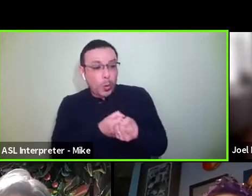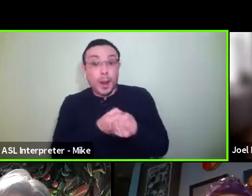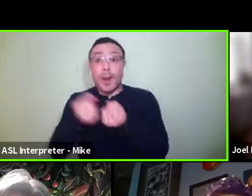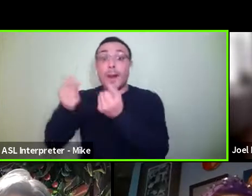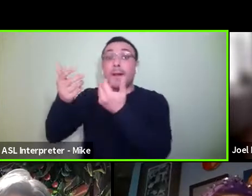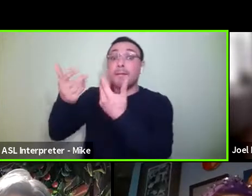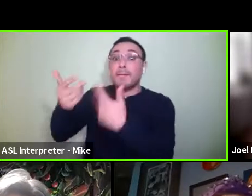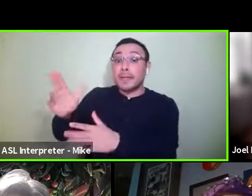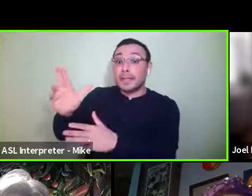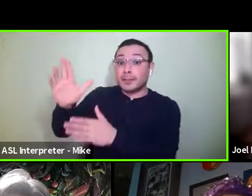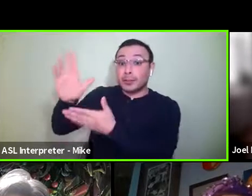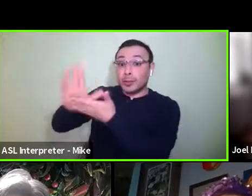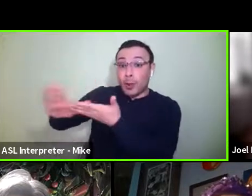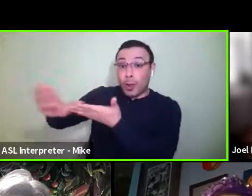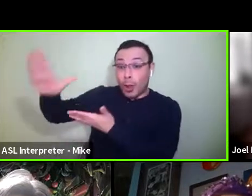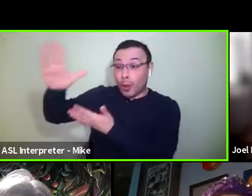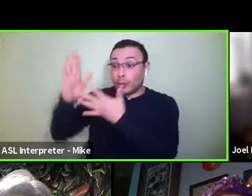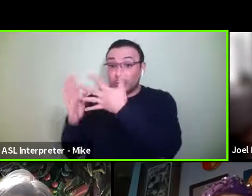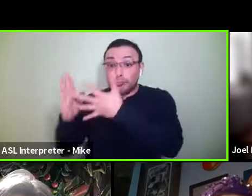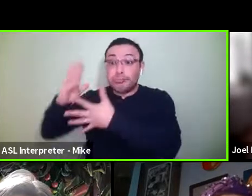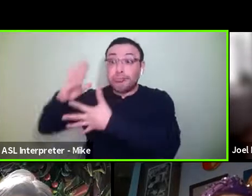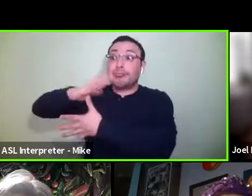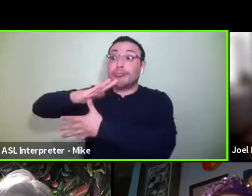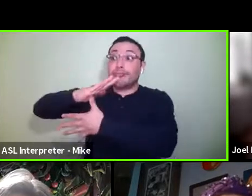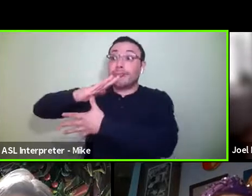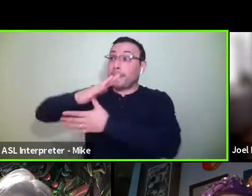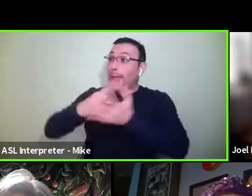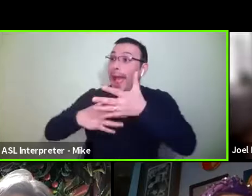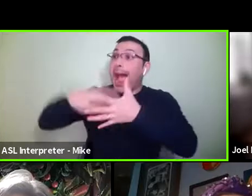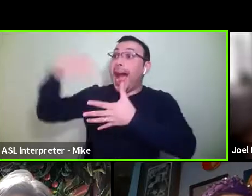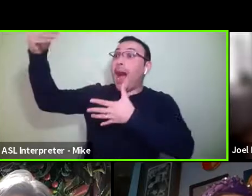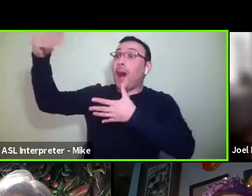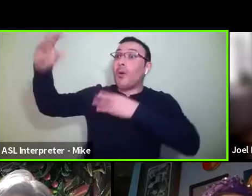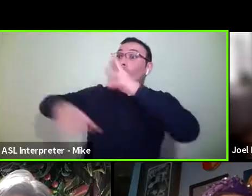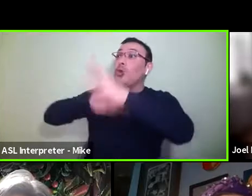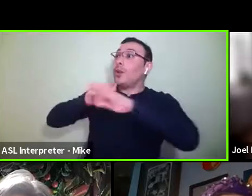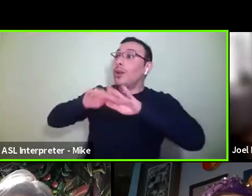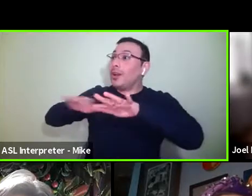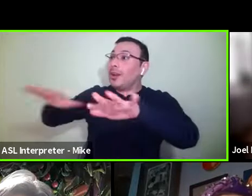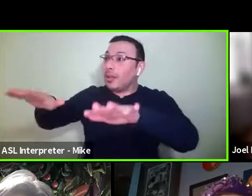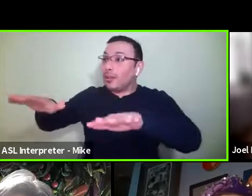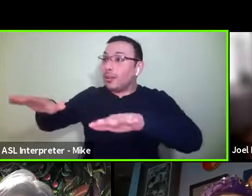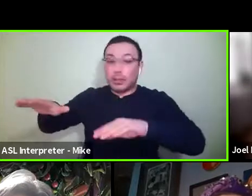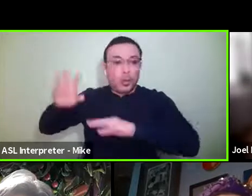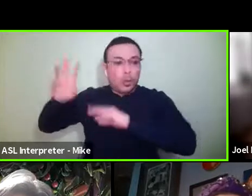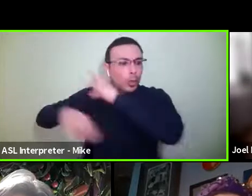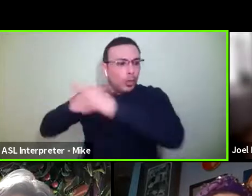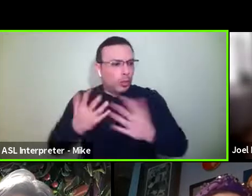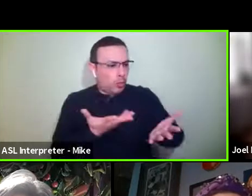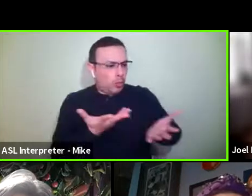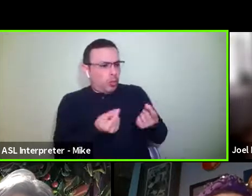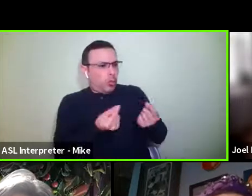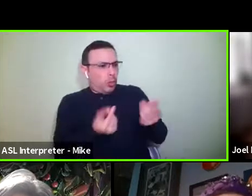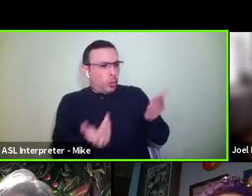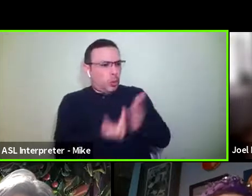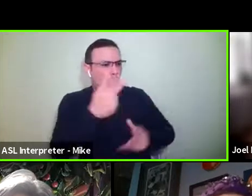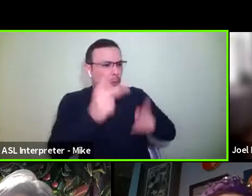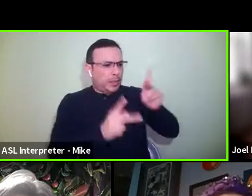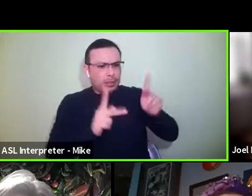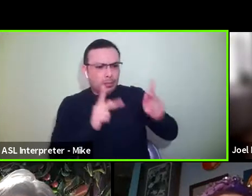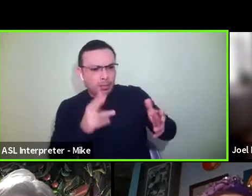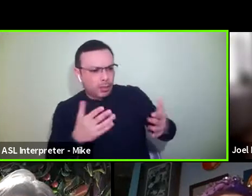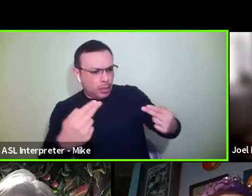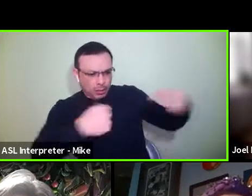try to stop it and institutionalize them, but I don't think we can ever go back to that